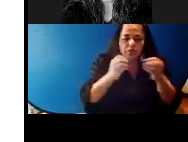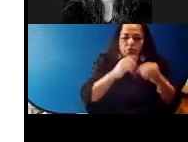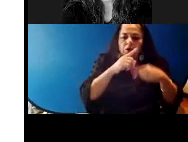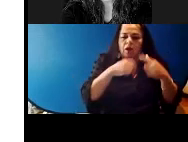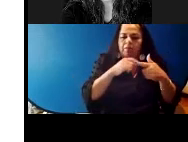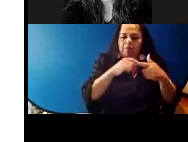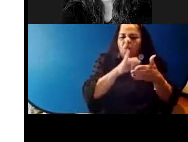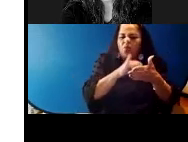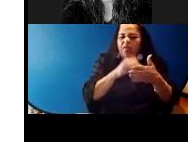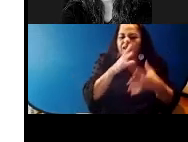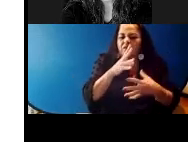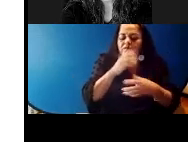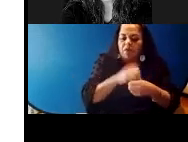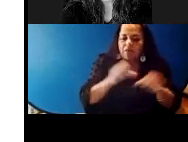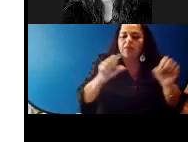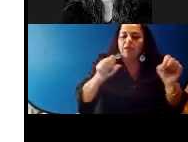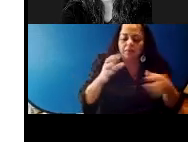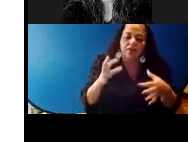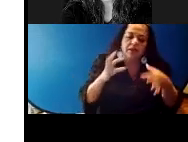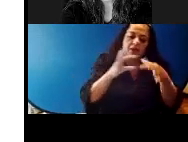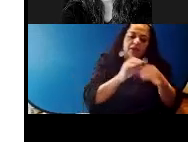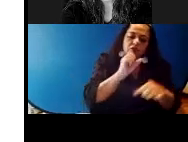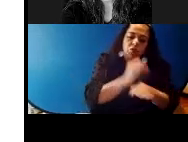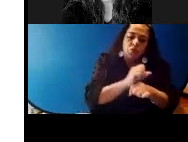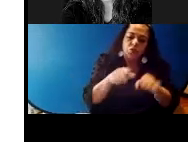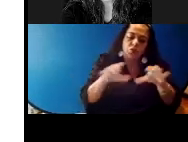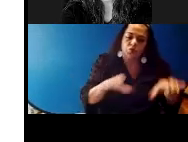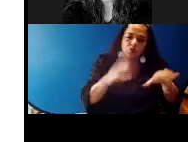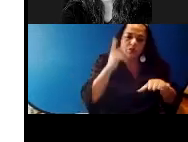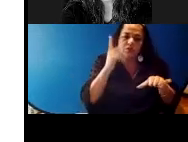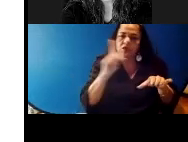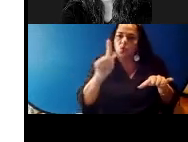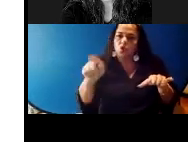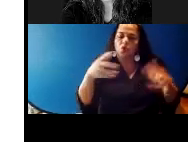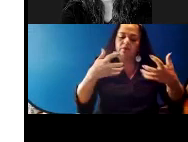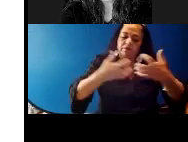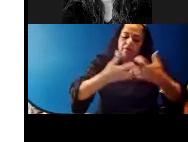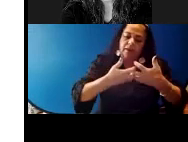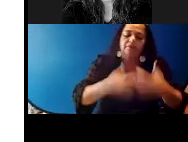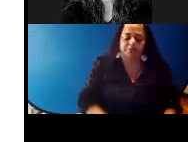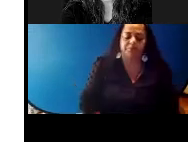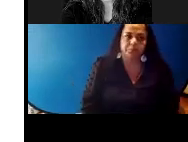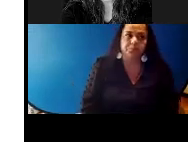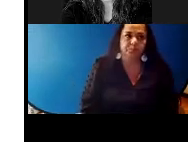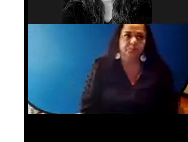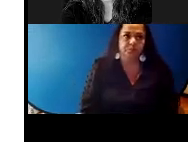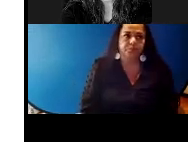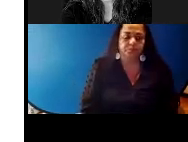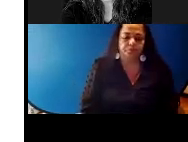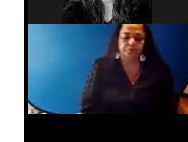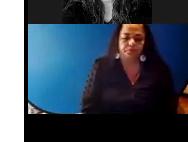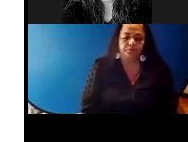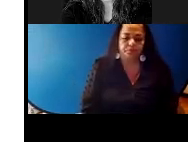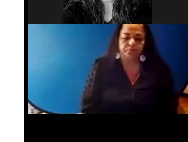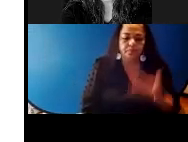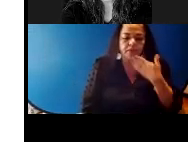and really be able to connect that to the work that you do and see where you fit into that. So there is someone who was kind enough, thank you